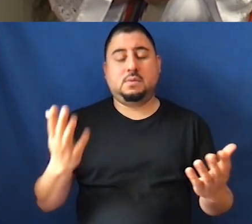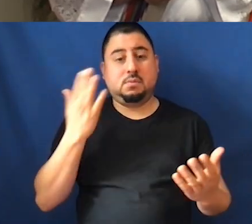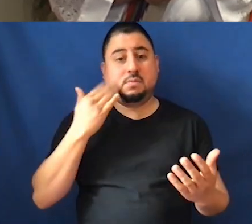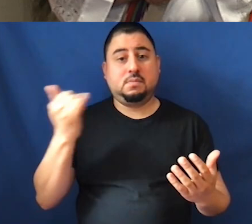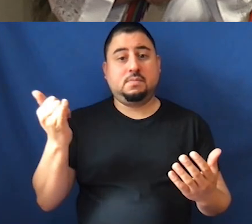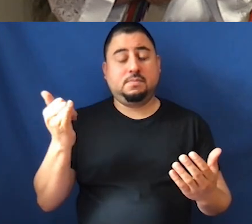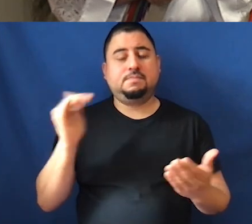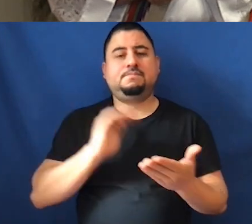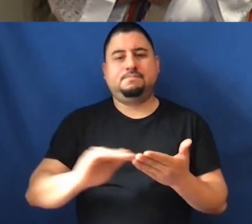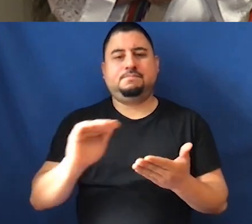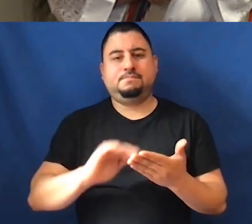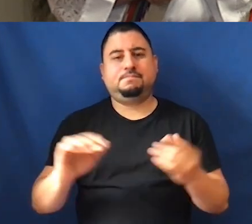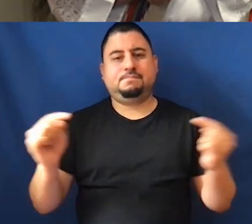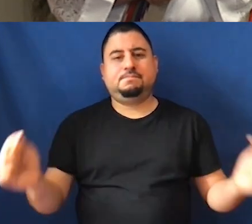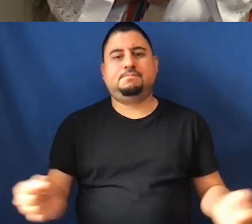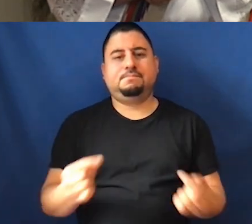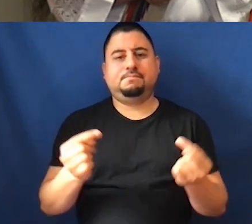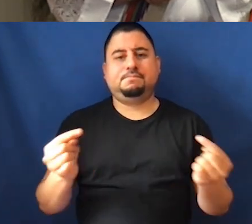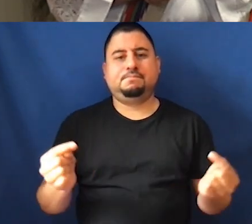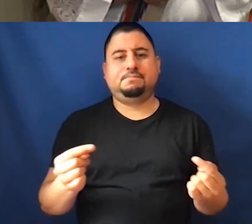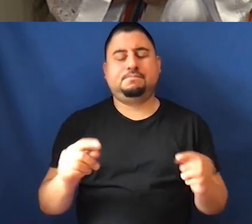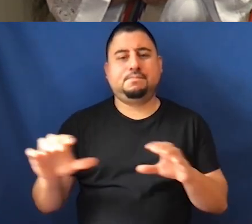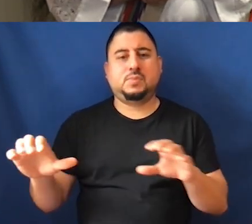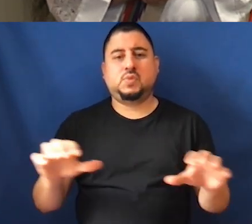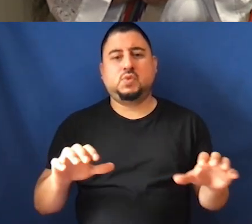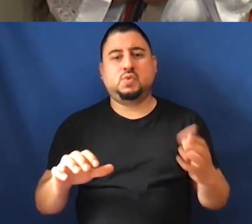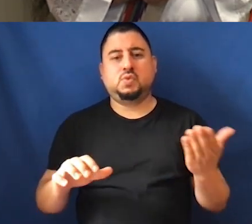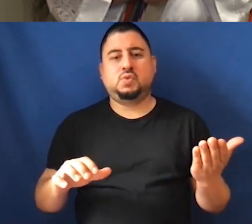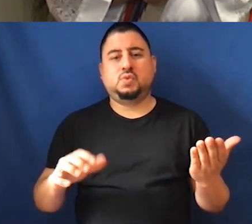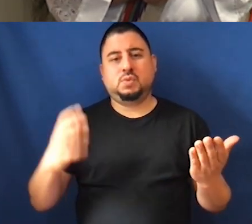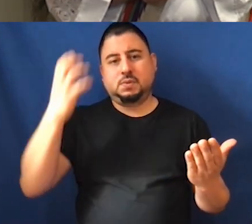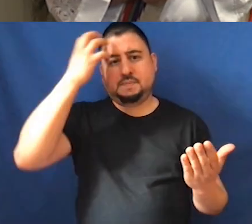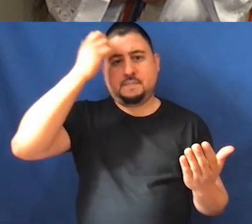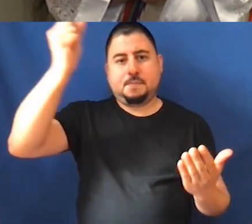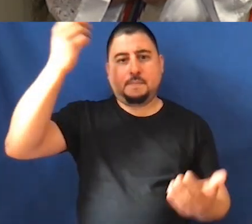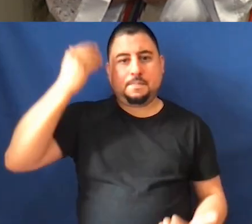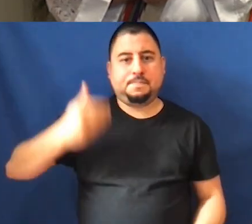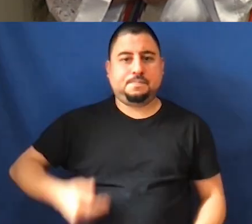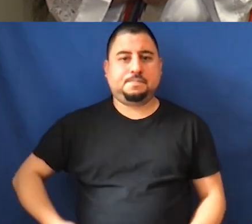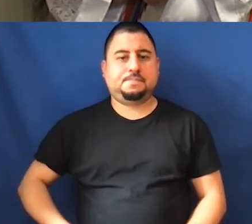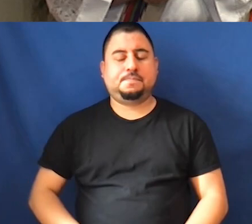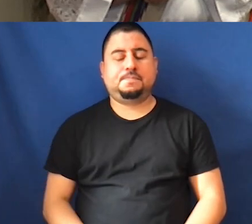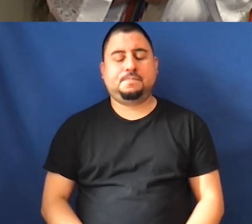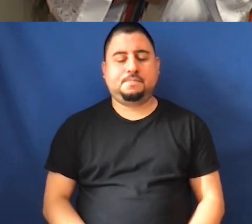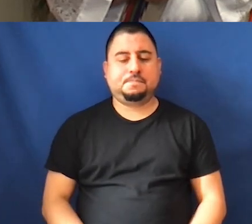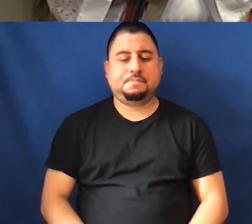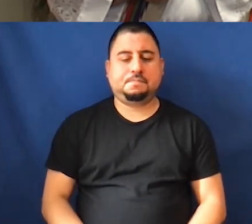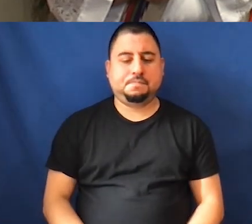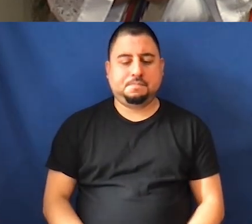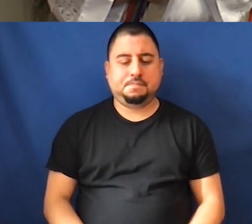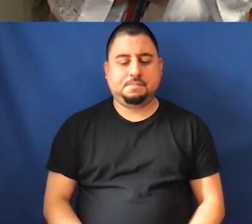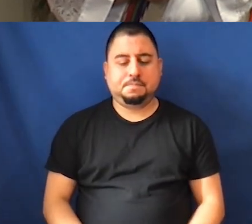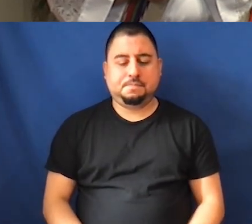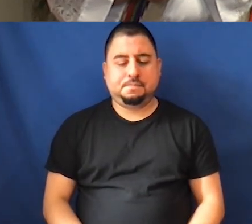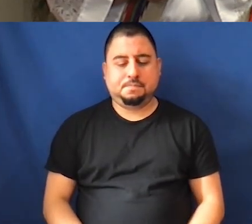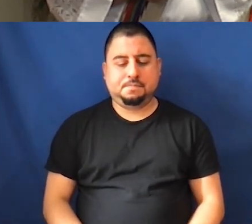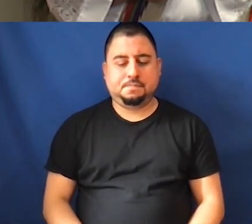many for the forgiveness of sins. Do this in memory of me."